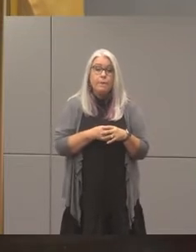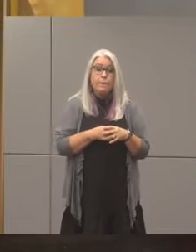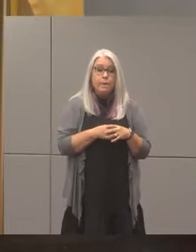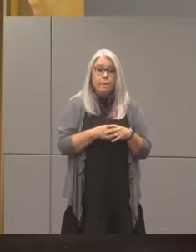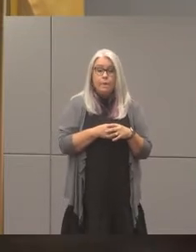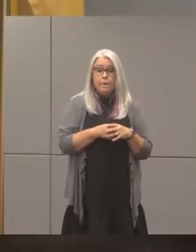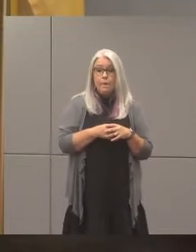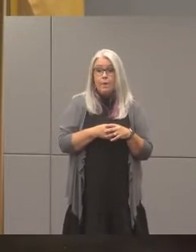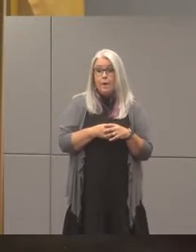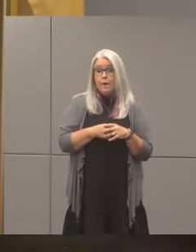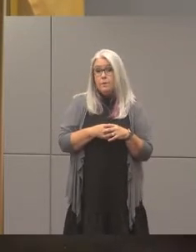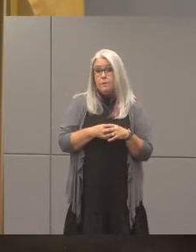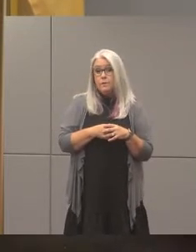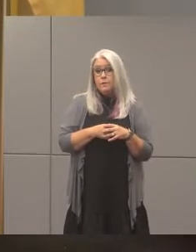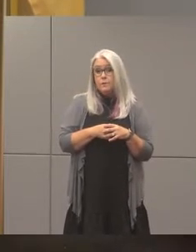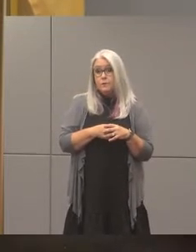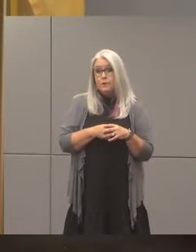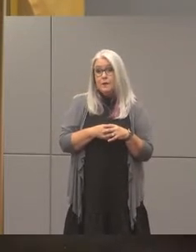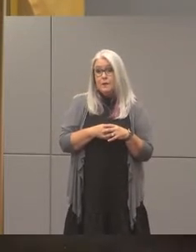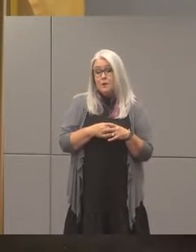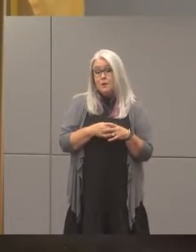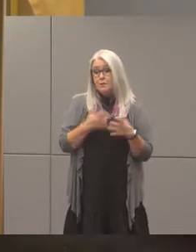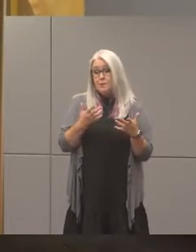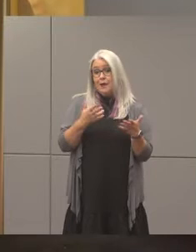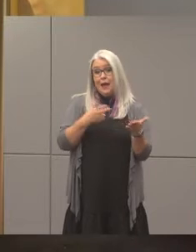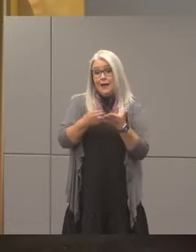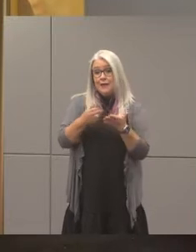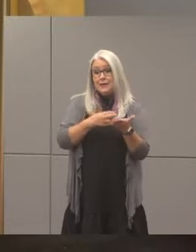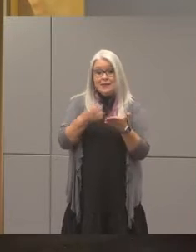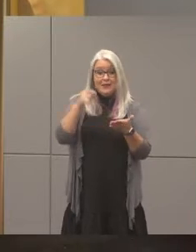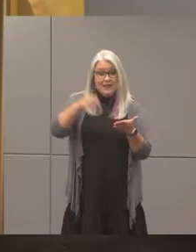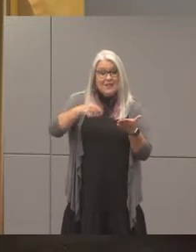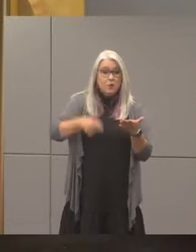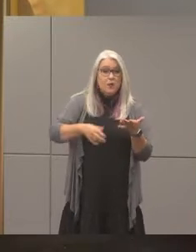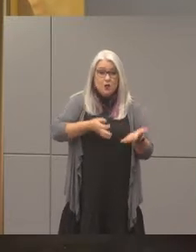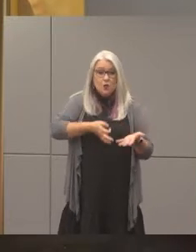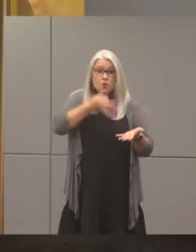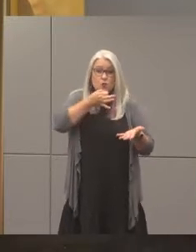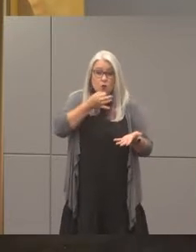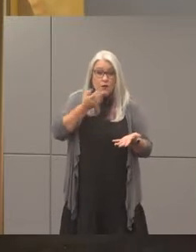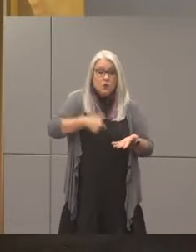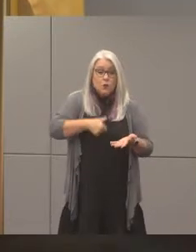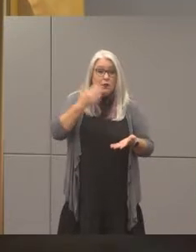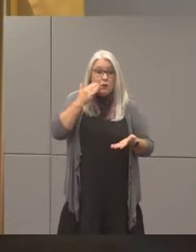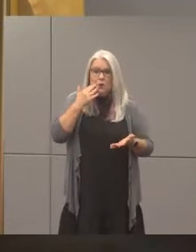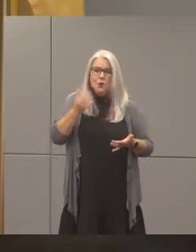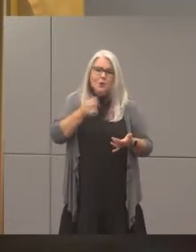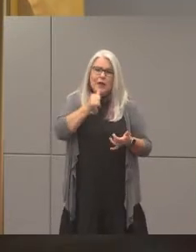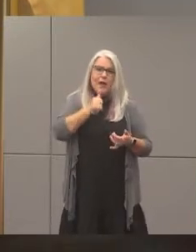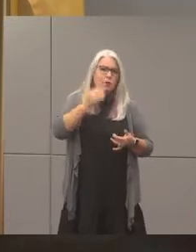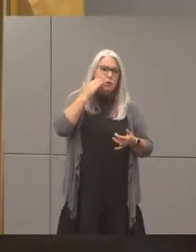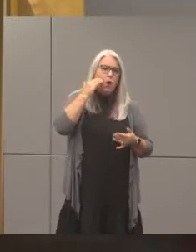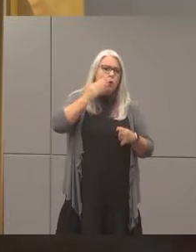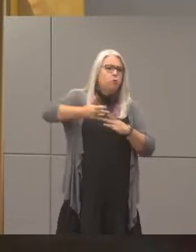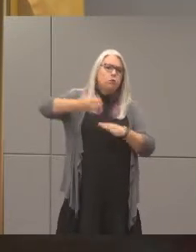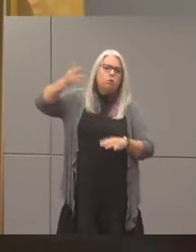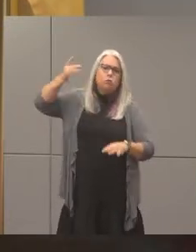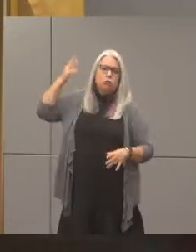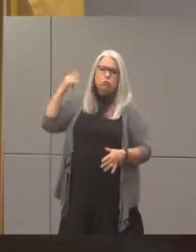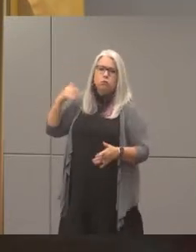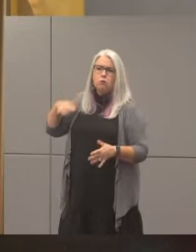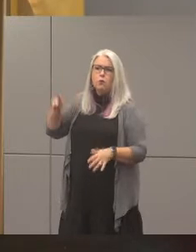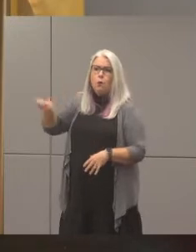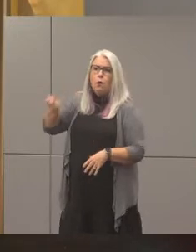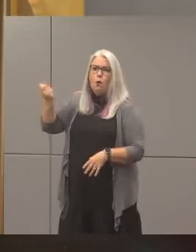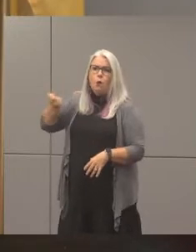this really is as soon as we could get it to you. It wasn't like we knew it ages ago. We